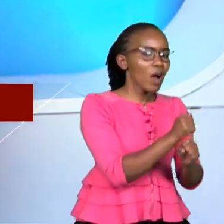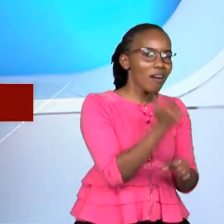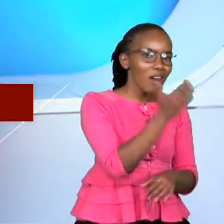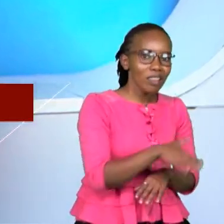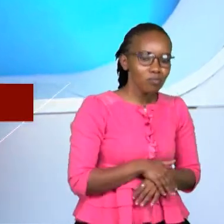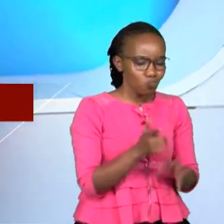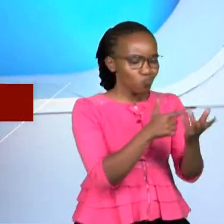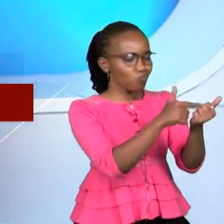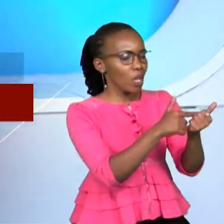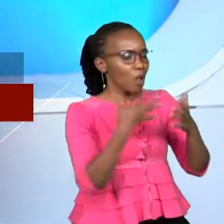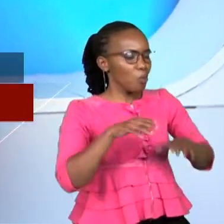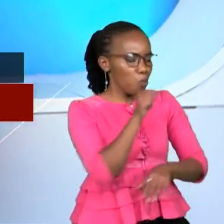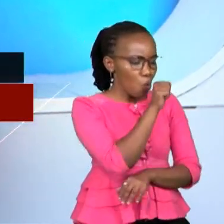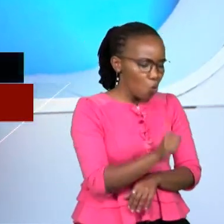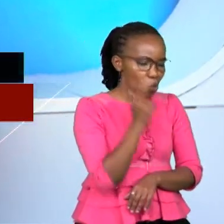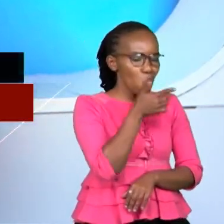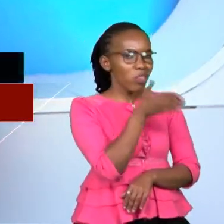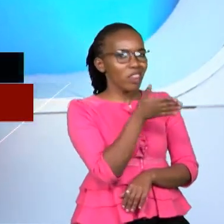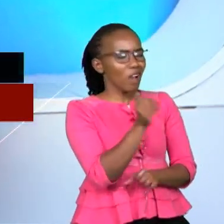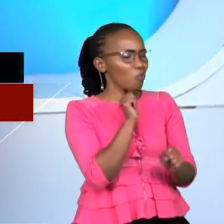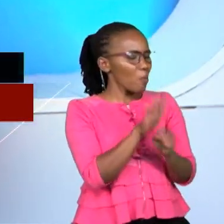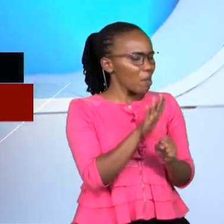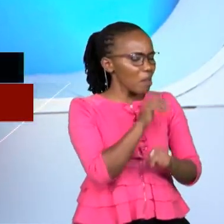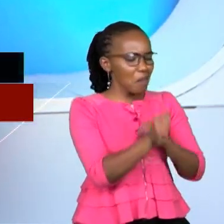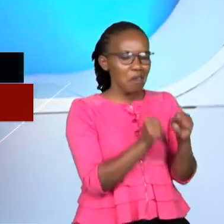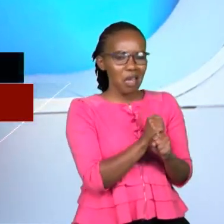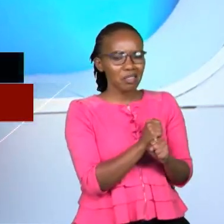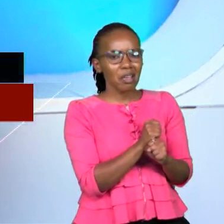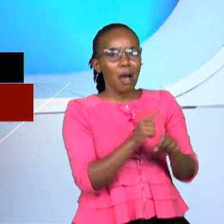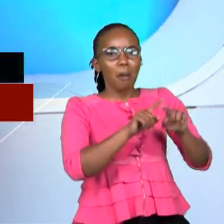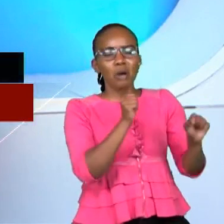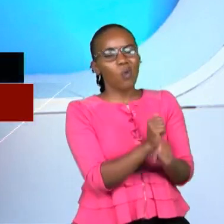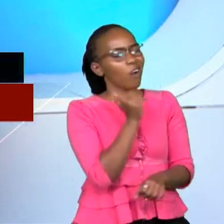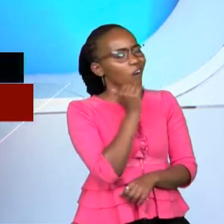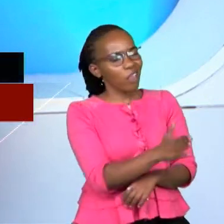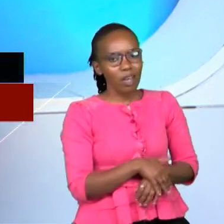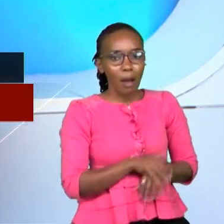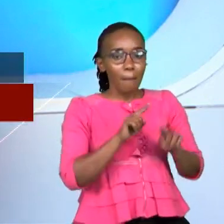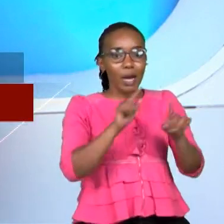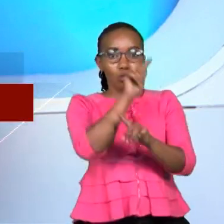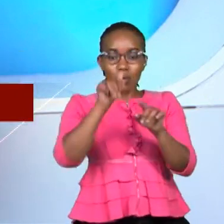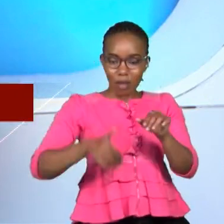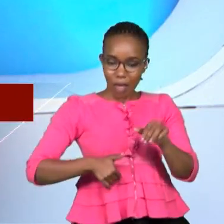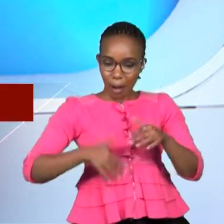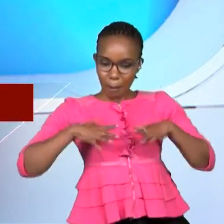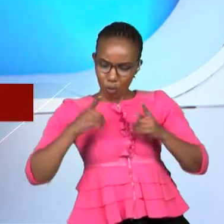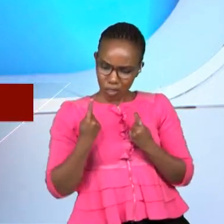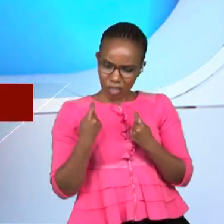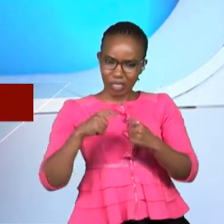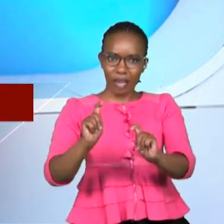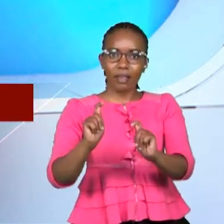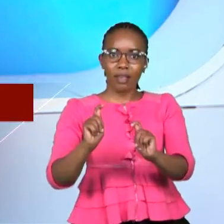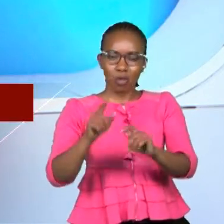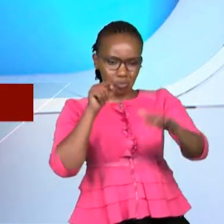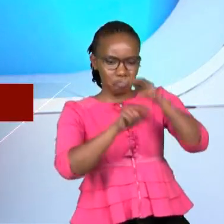count for you the older people who've been here for decades doing nothing for our people, yet when young people attempt even once to get